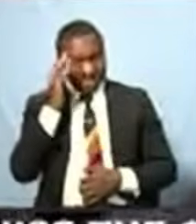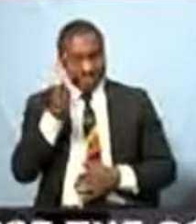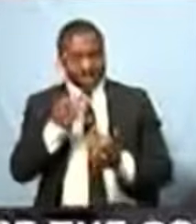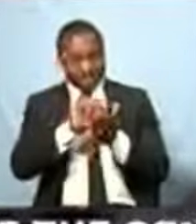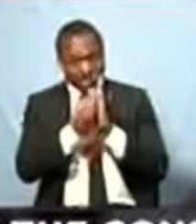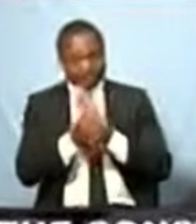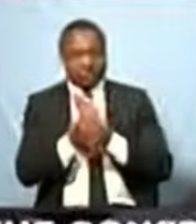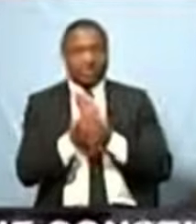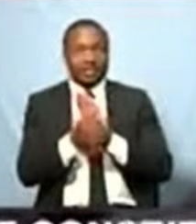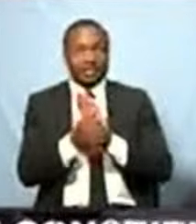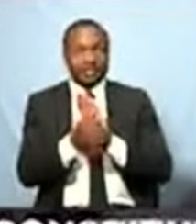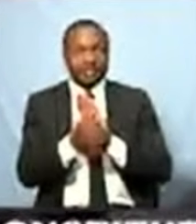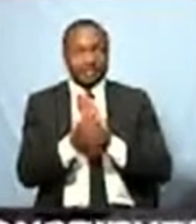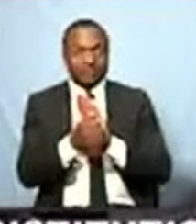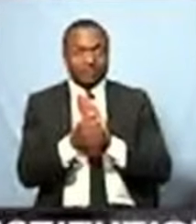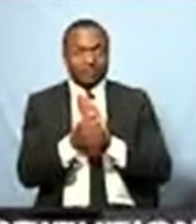article